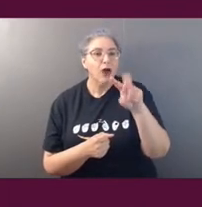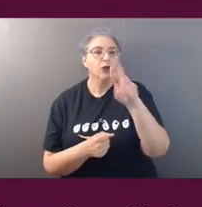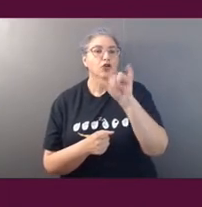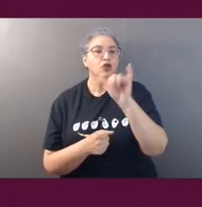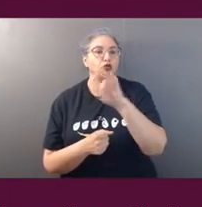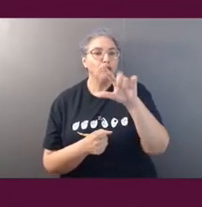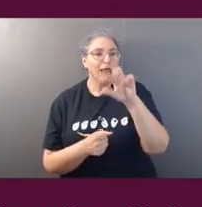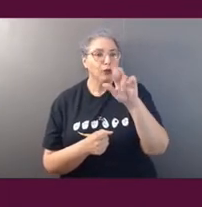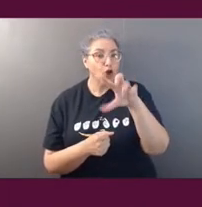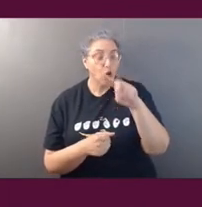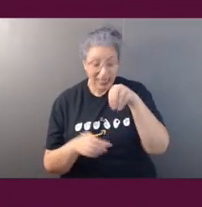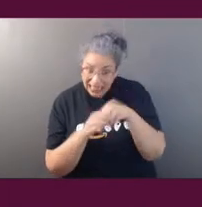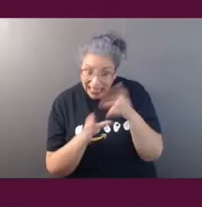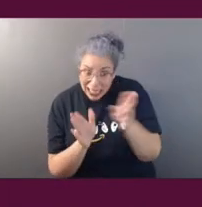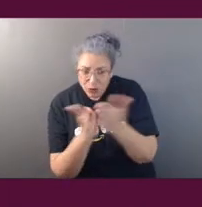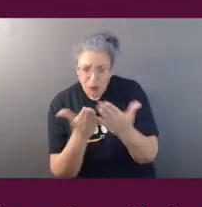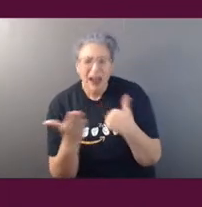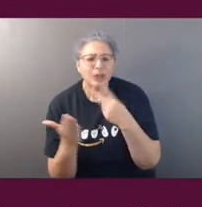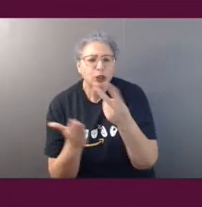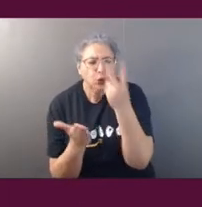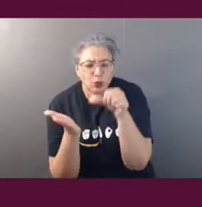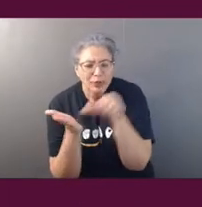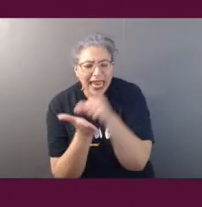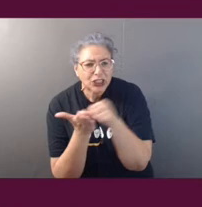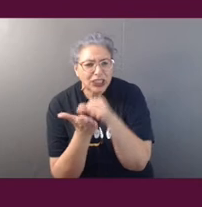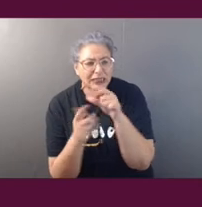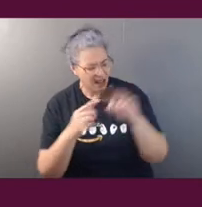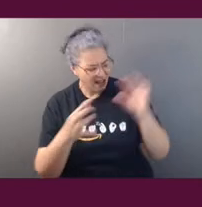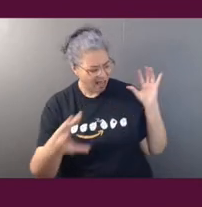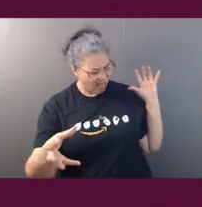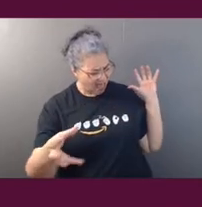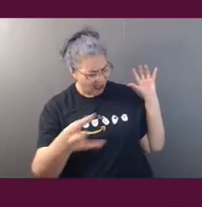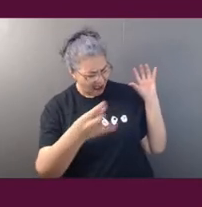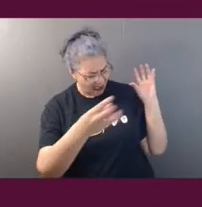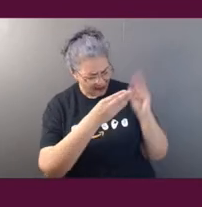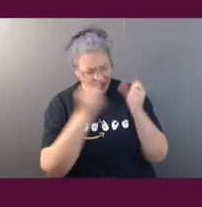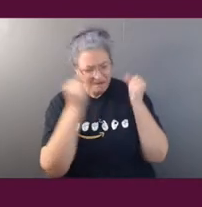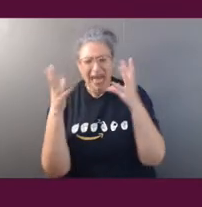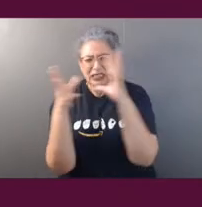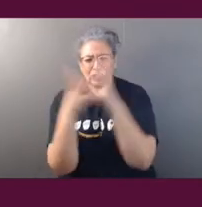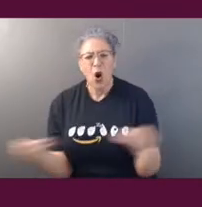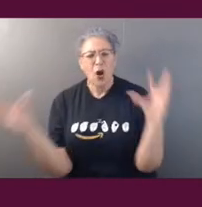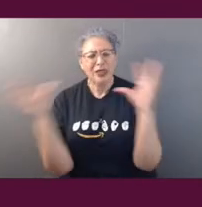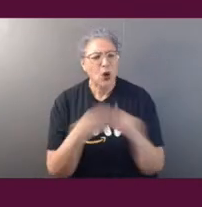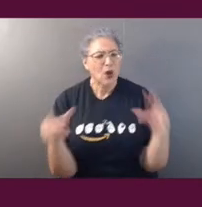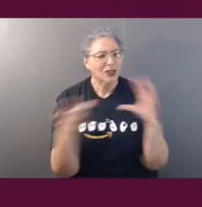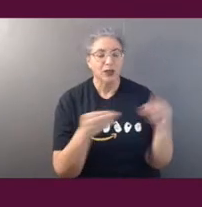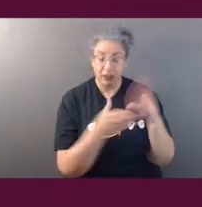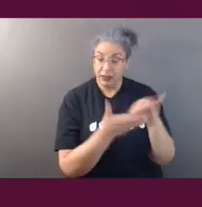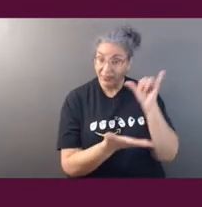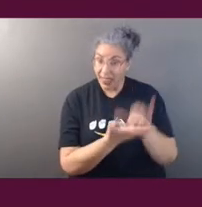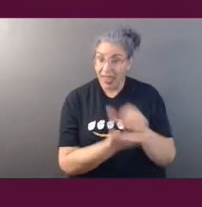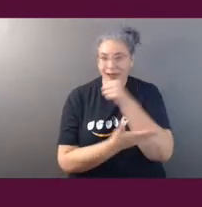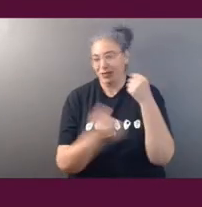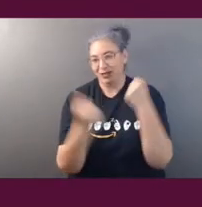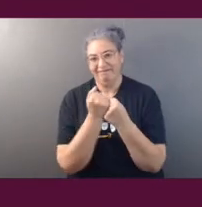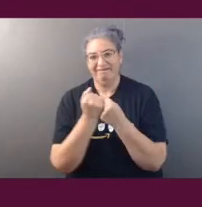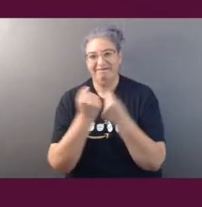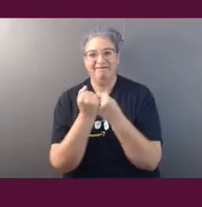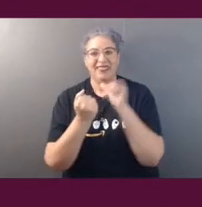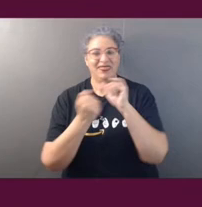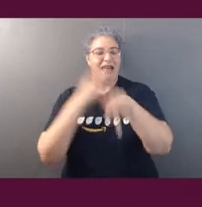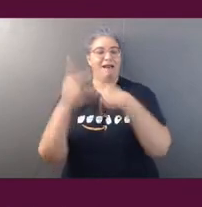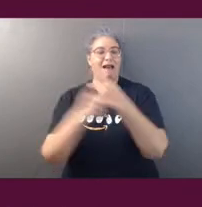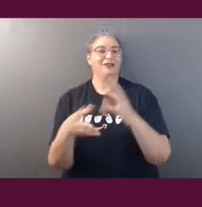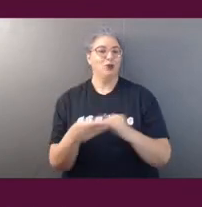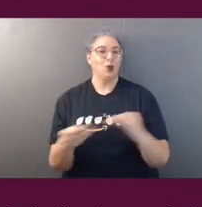two pages in your history book, right? Hello? There's a series about it, right? Like this is the type of storytelling